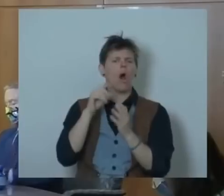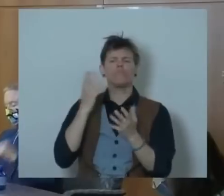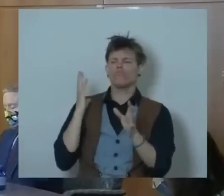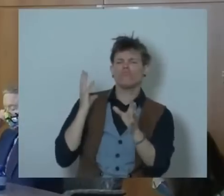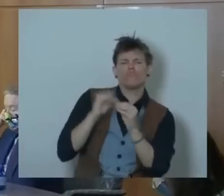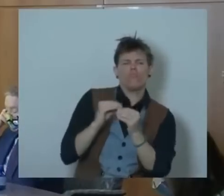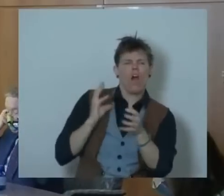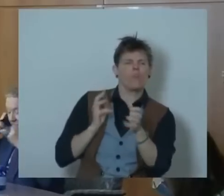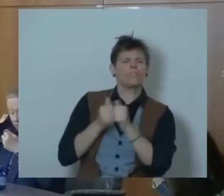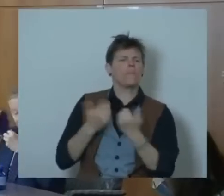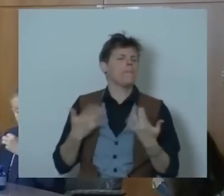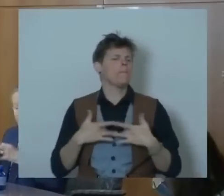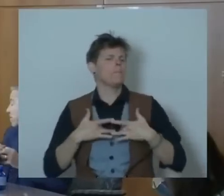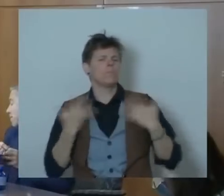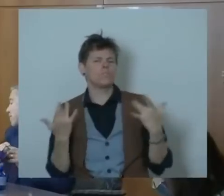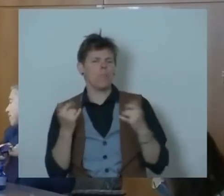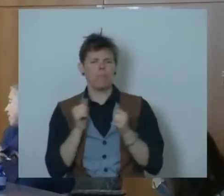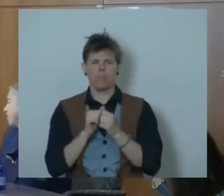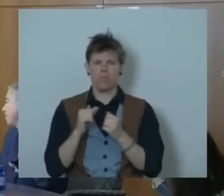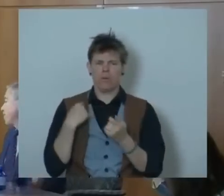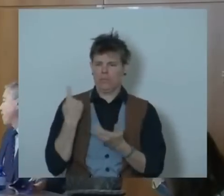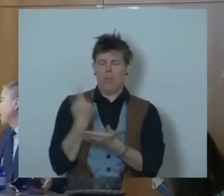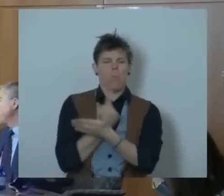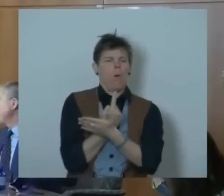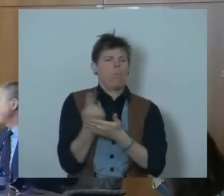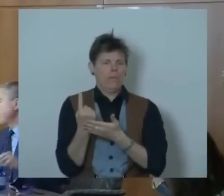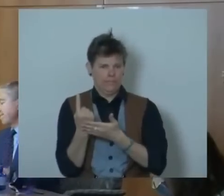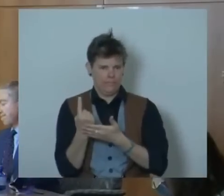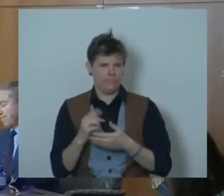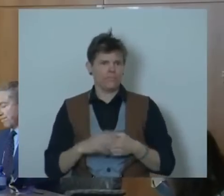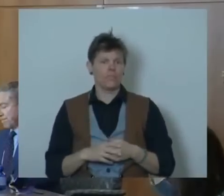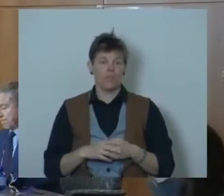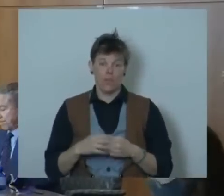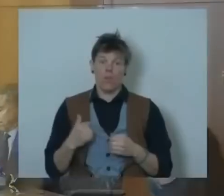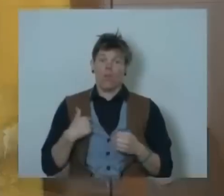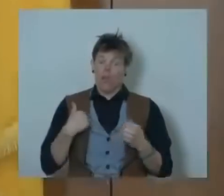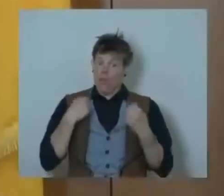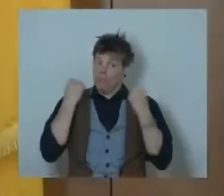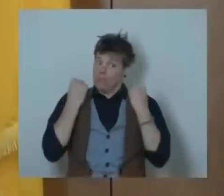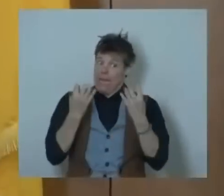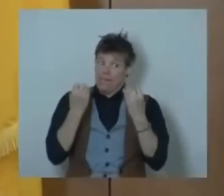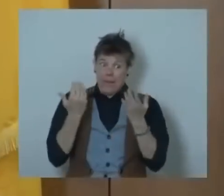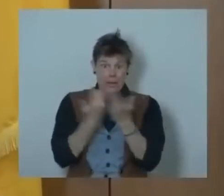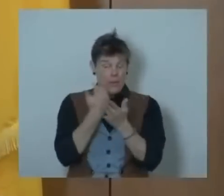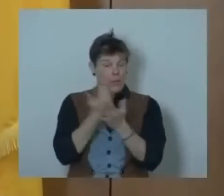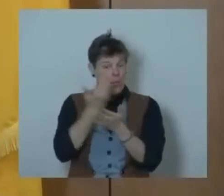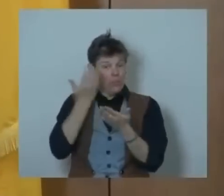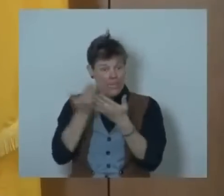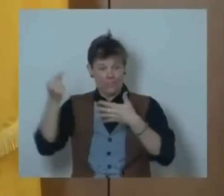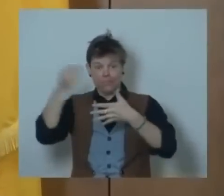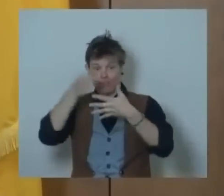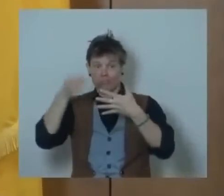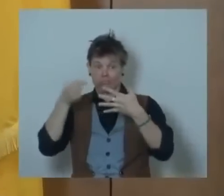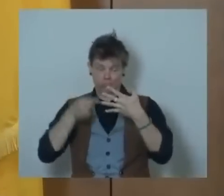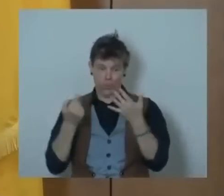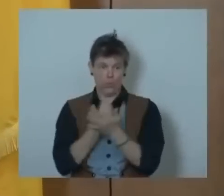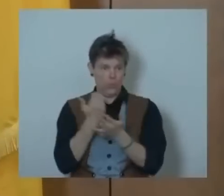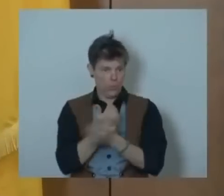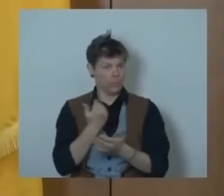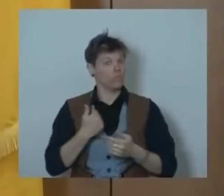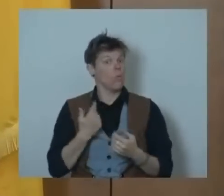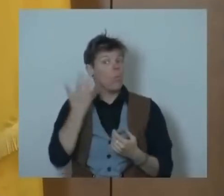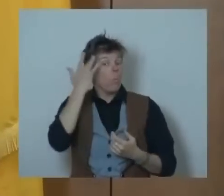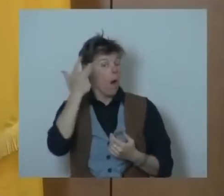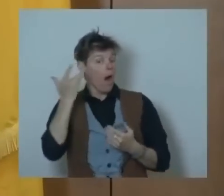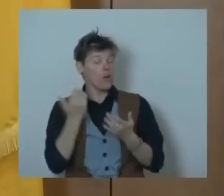been accomplished in a week, but we have a lot of, I think, new things to talk about. So I want us, and the reason we have some new